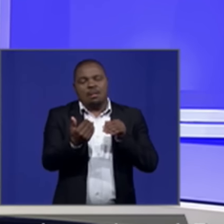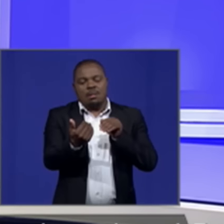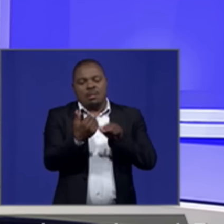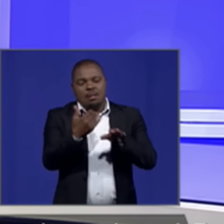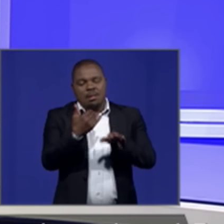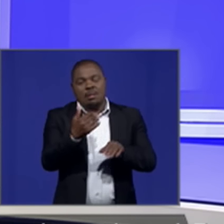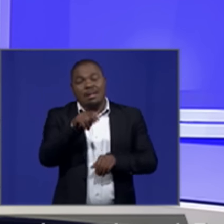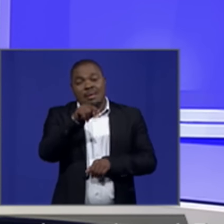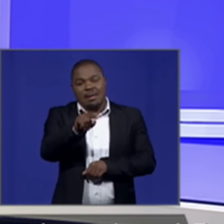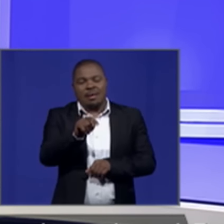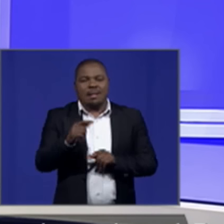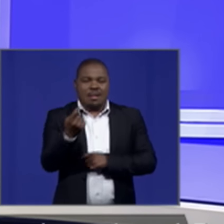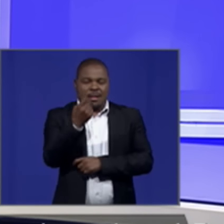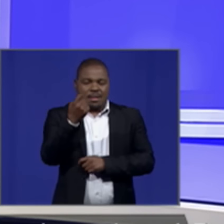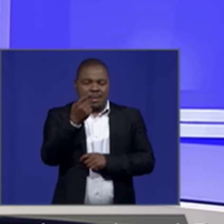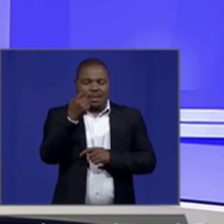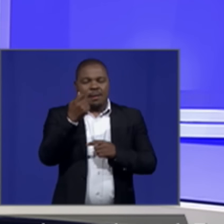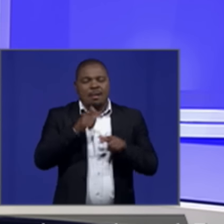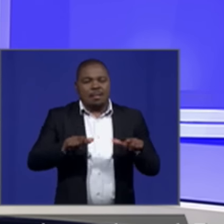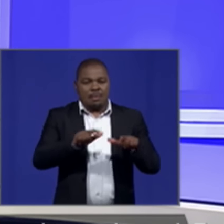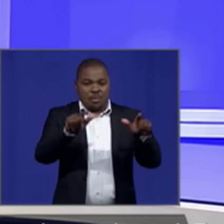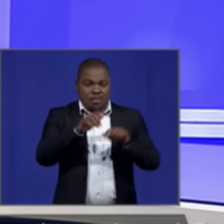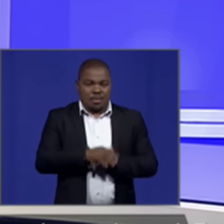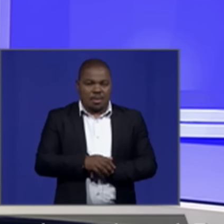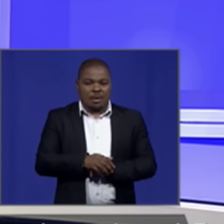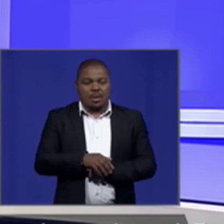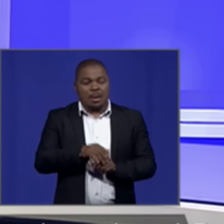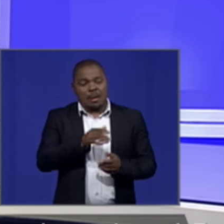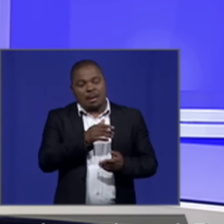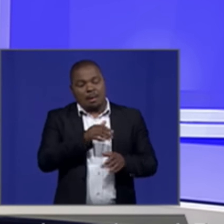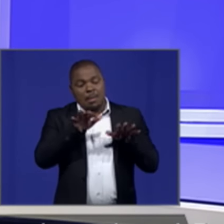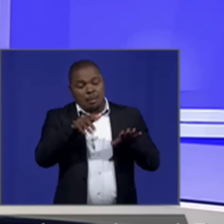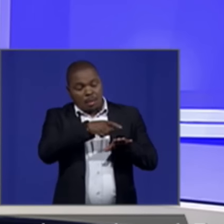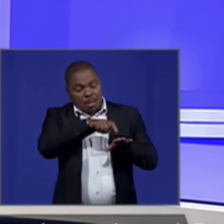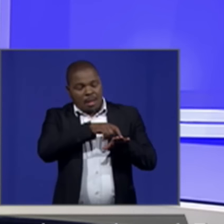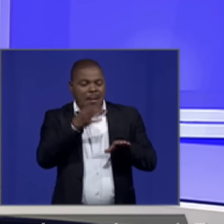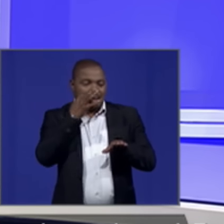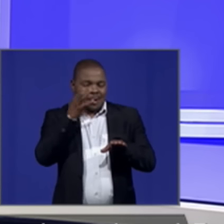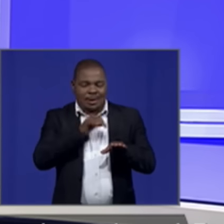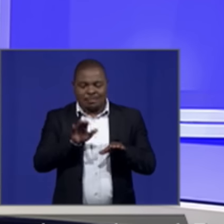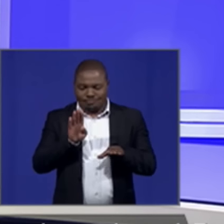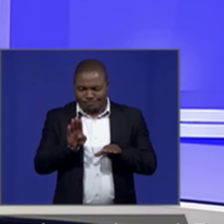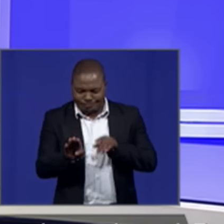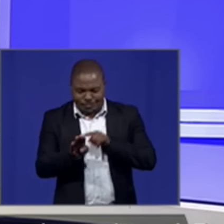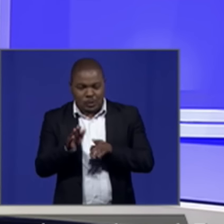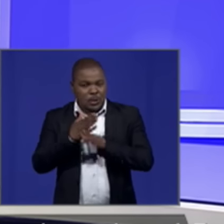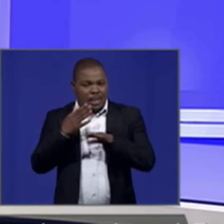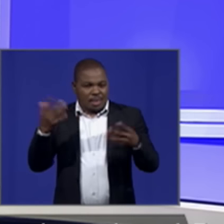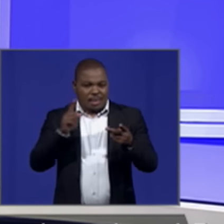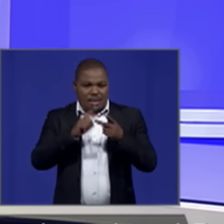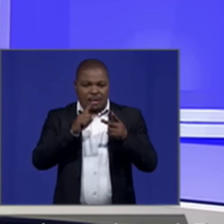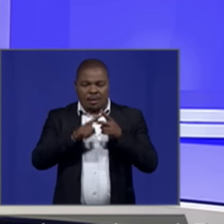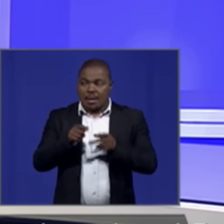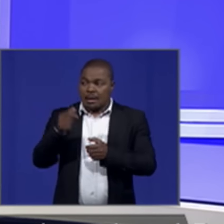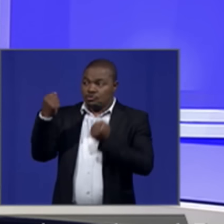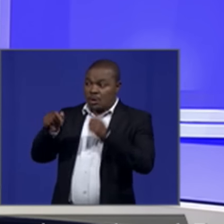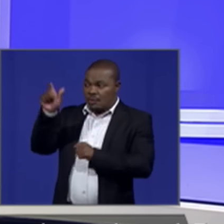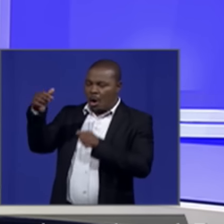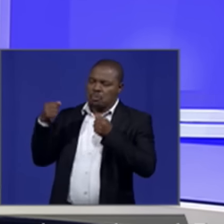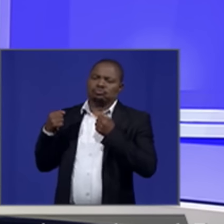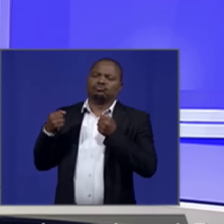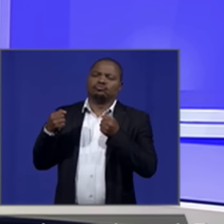maitsibua ba kaya fa kotsi ba kilwe ke go sa dire sentle ga diboreki le go latofatsa mokgweetsi ka fa tswela pele ka loeta le morero a